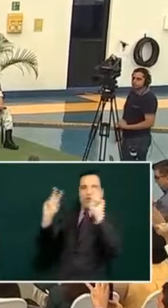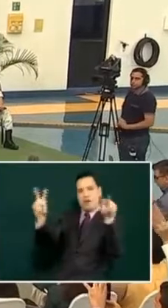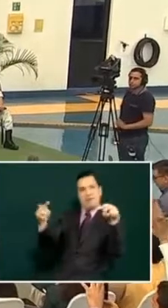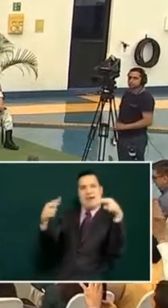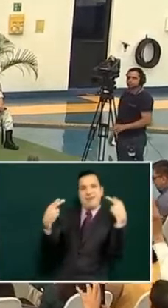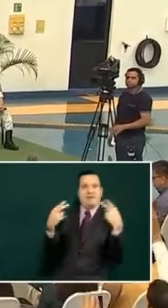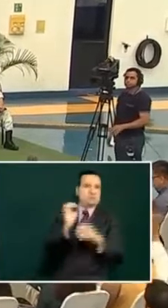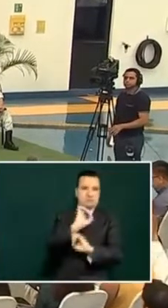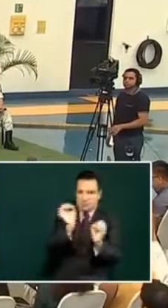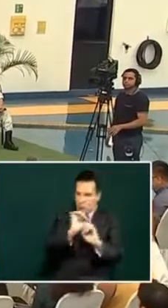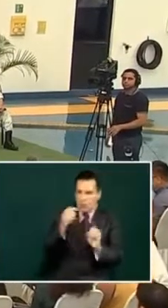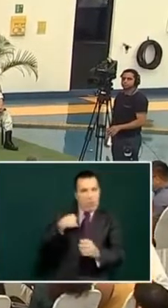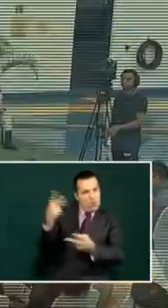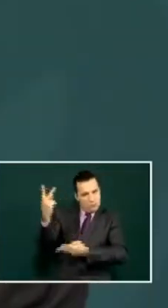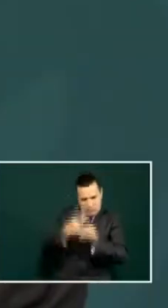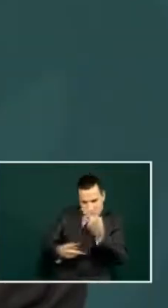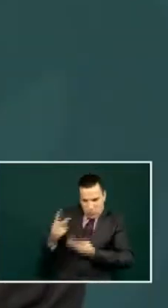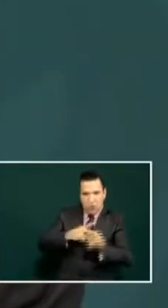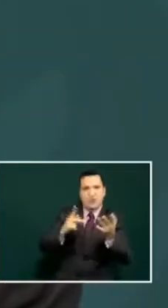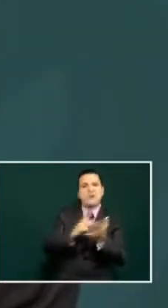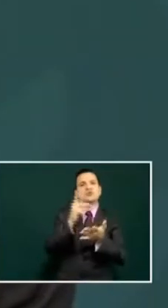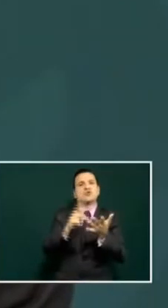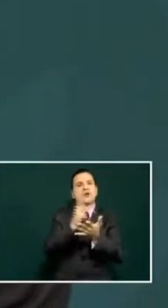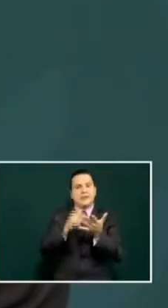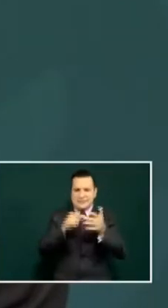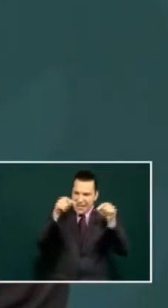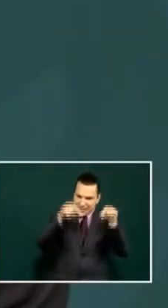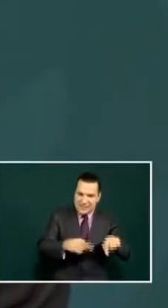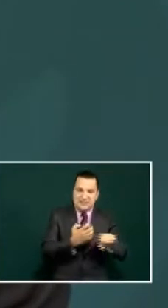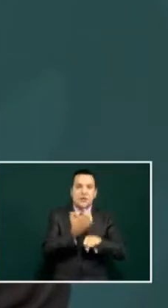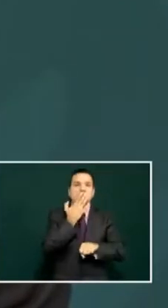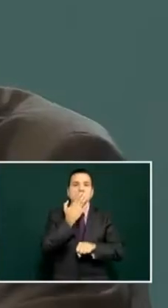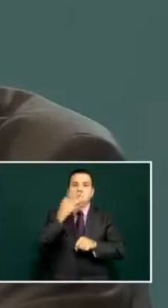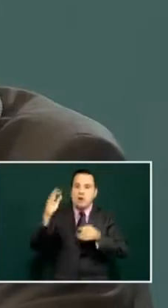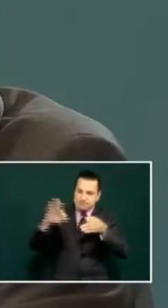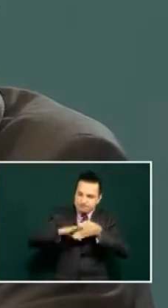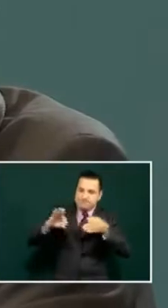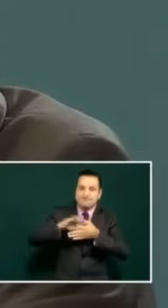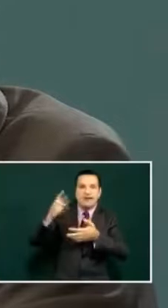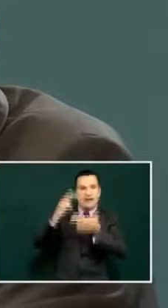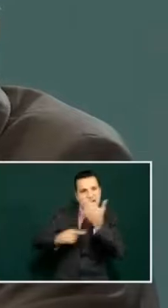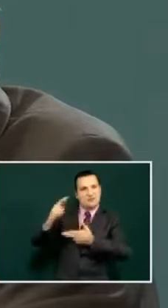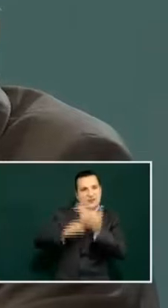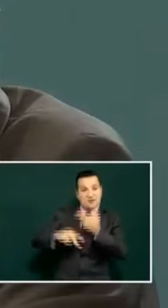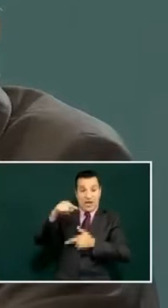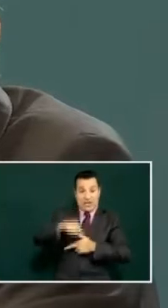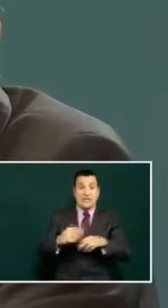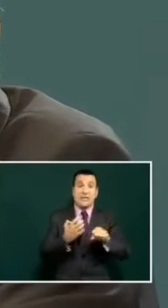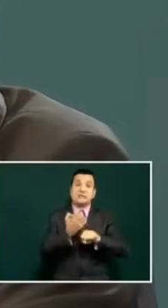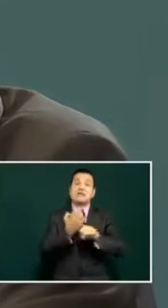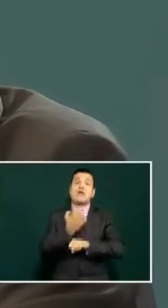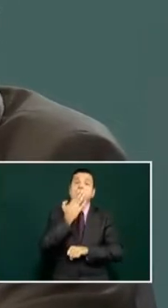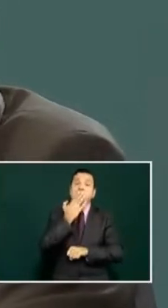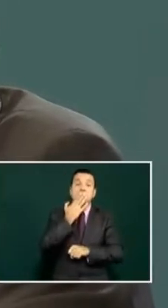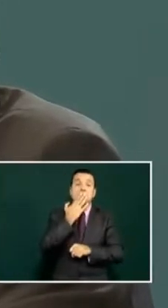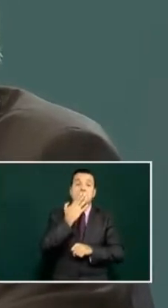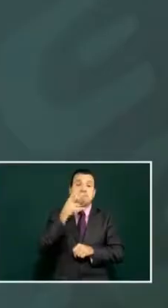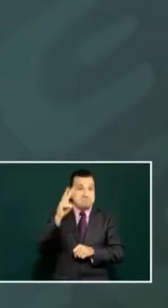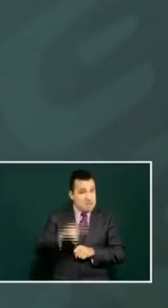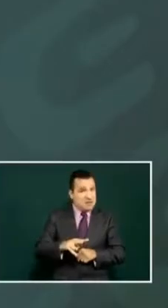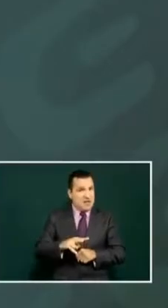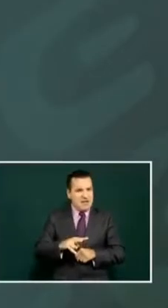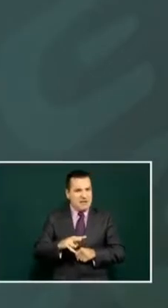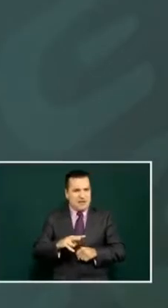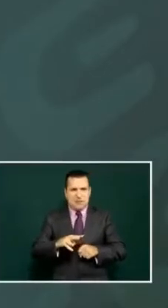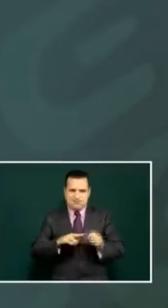hair but no I'm gonna be here I'm gonna be stayin and sonoda and this is a state that I've said